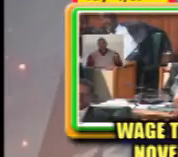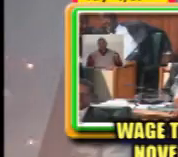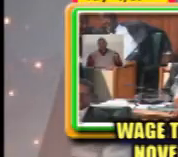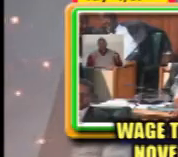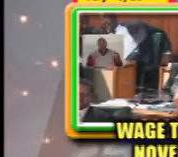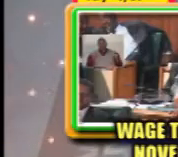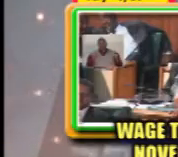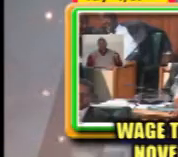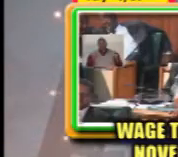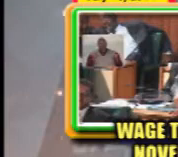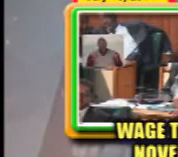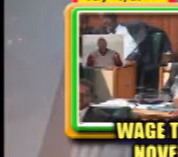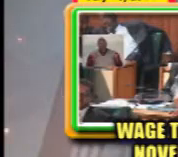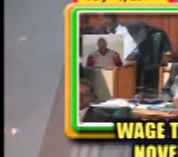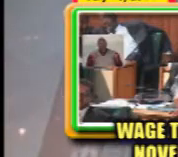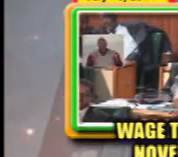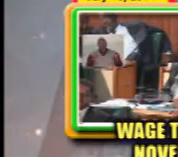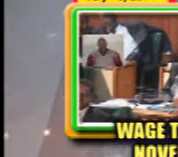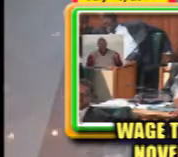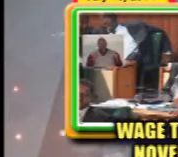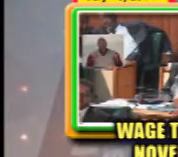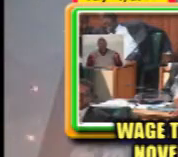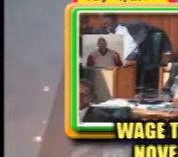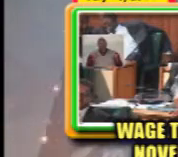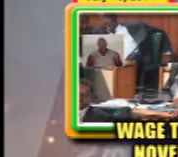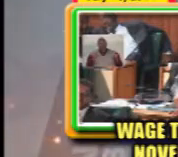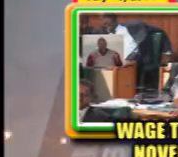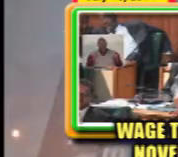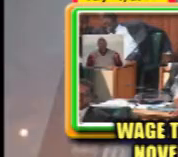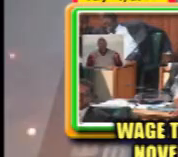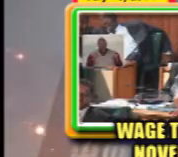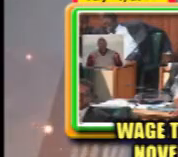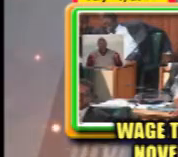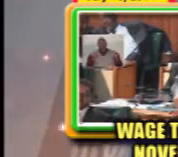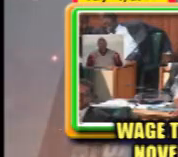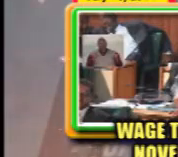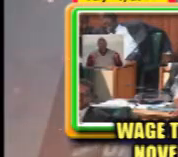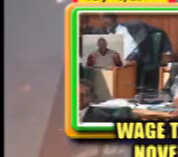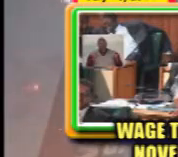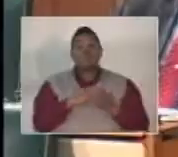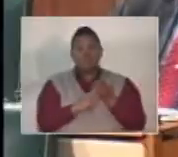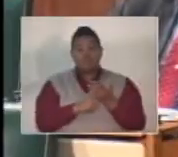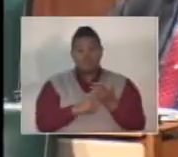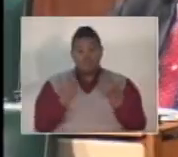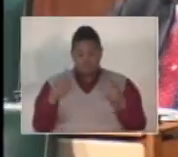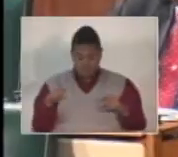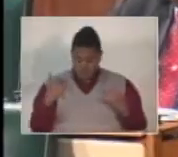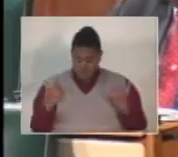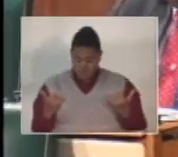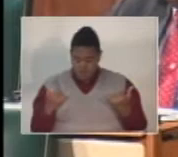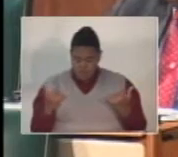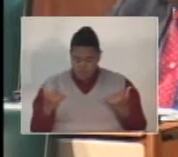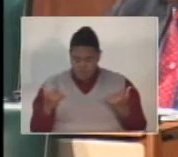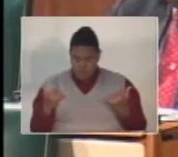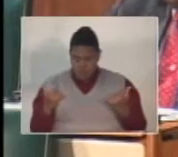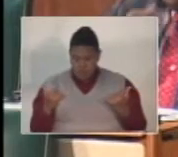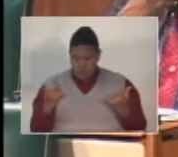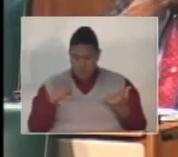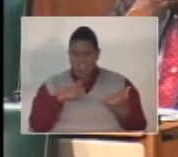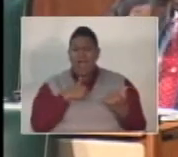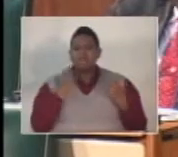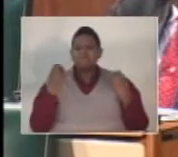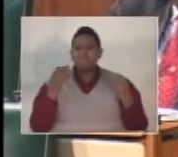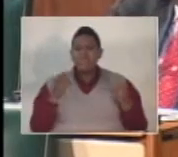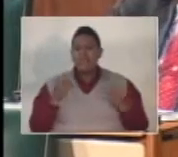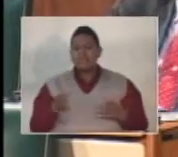begin public sector wage negotiations for the 2015-2017 contract period in November. In making the announcement during the sectoral